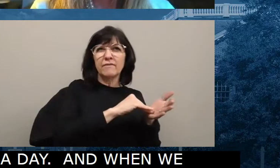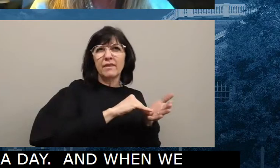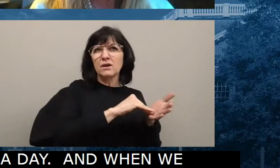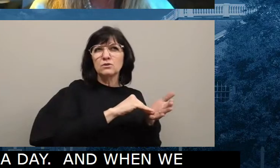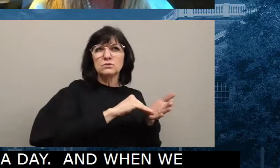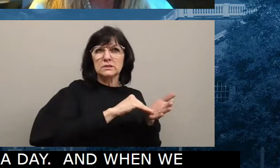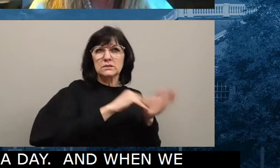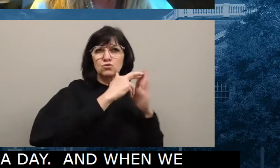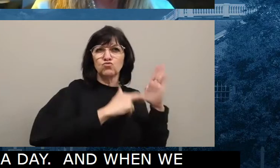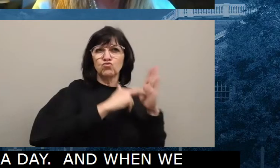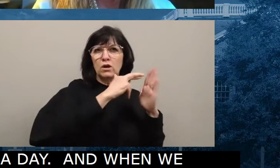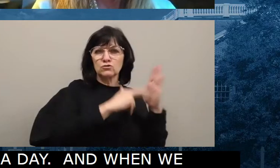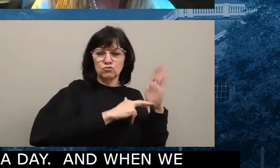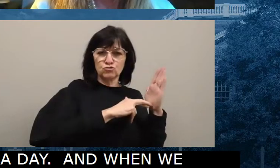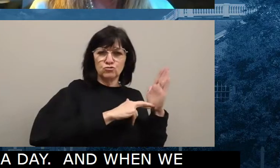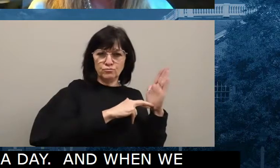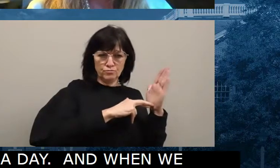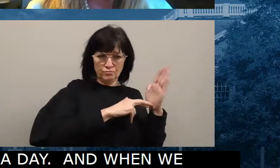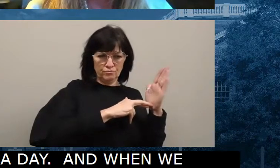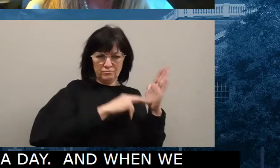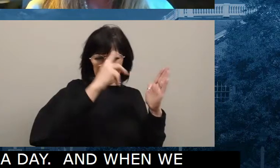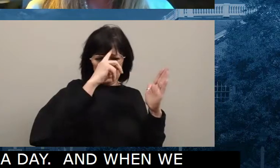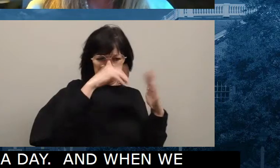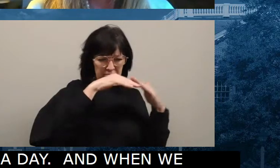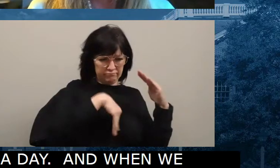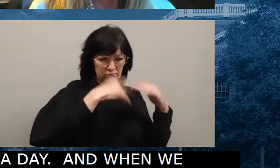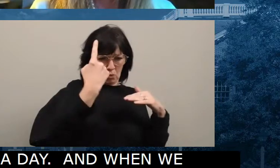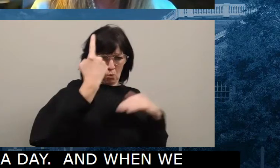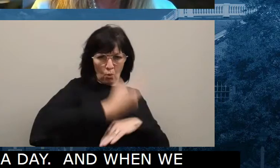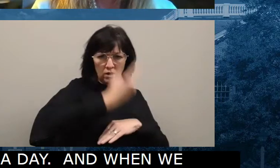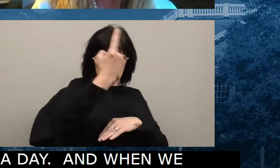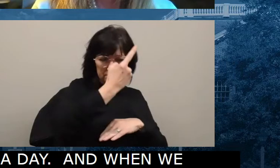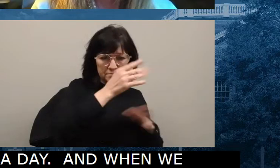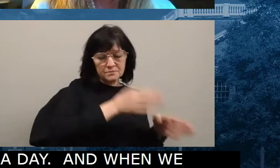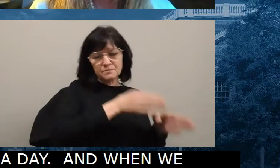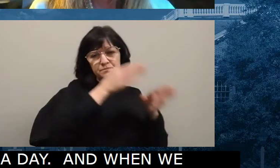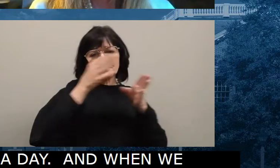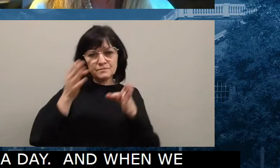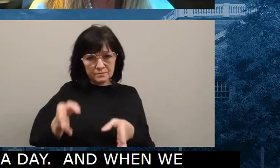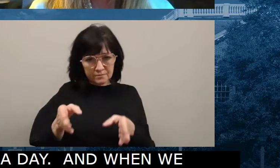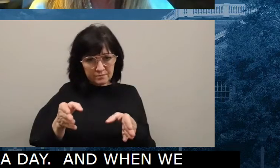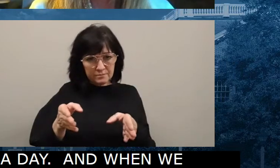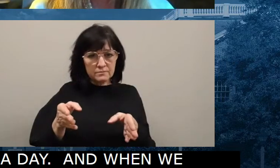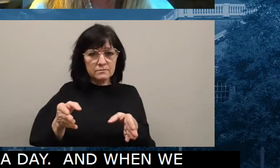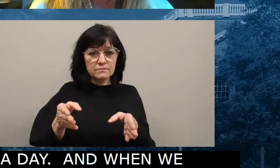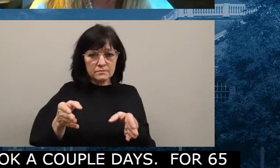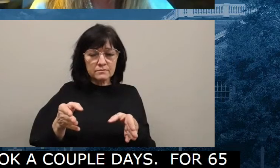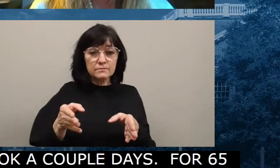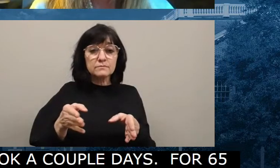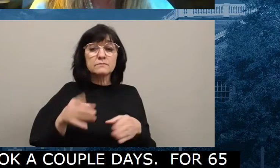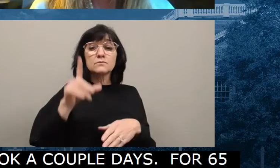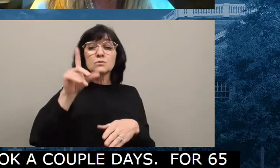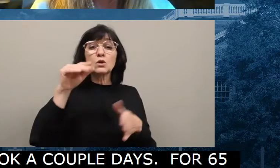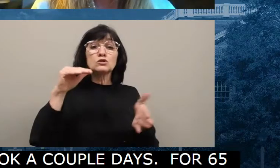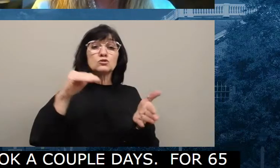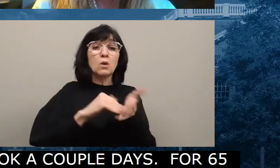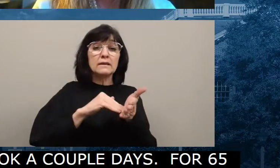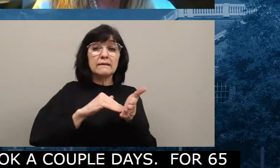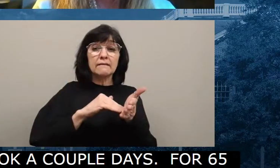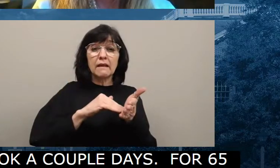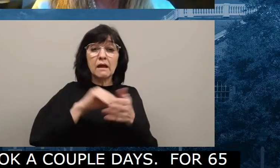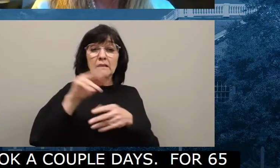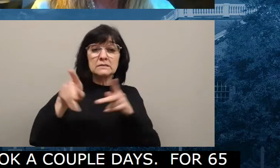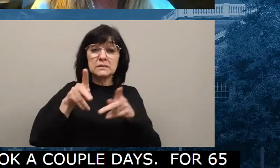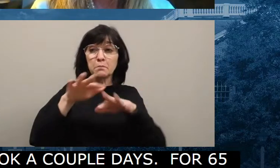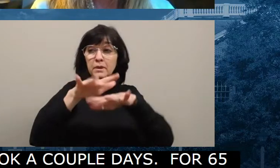within a short period of time, one day, I believe. The next group was like 20,000 for the same period of